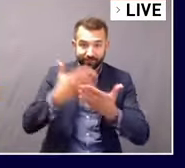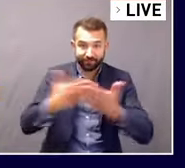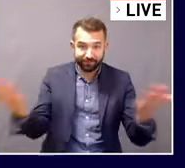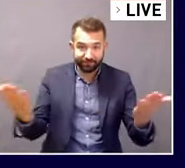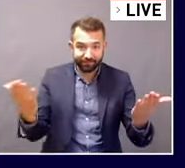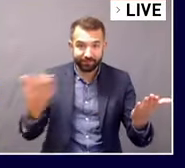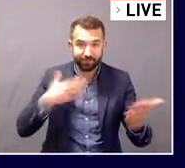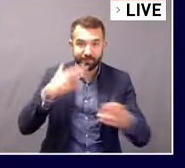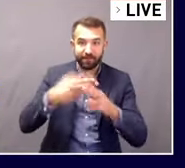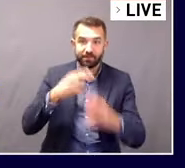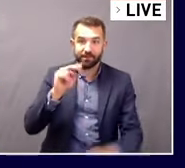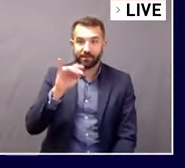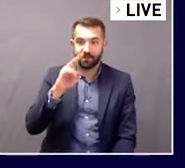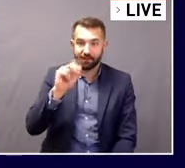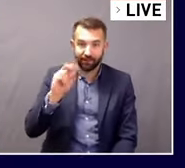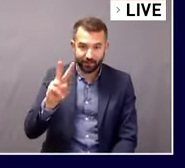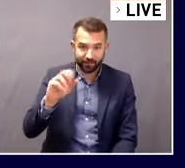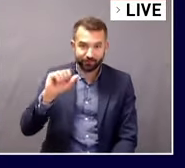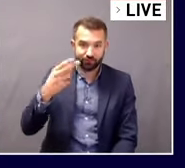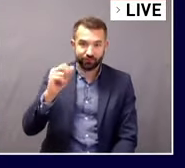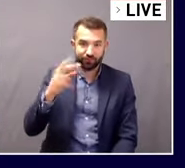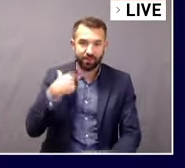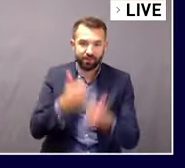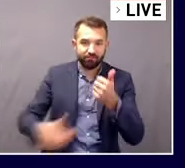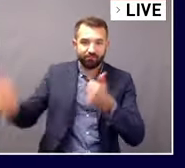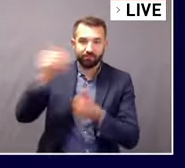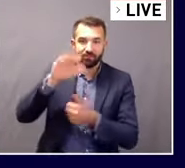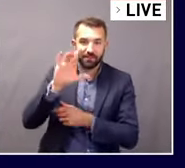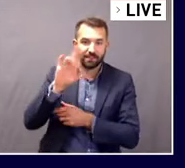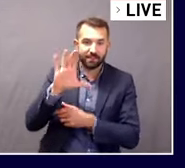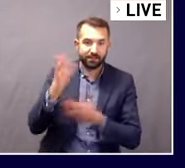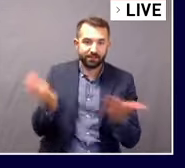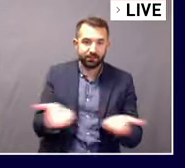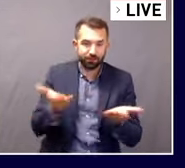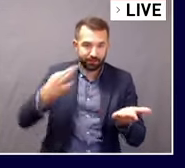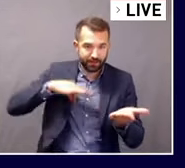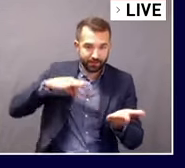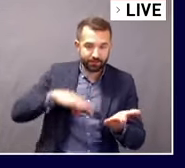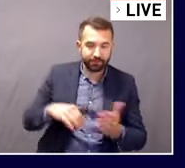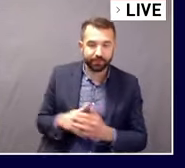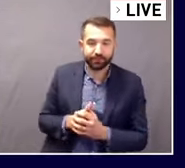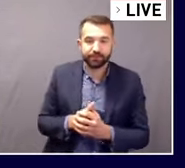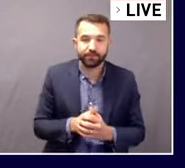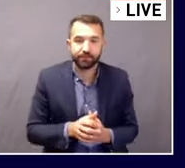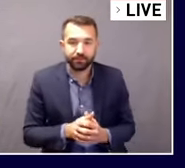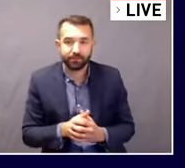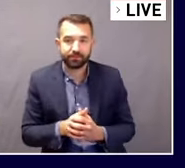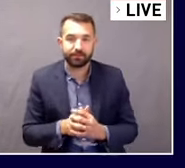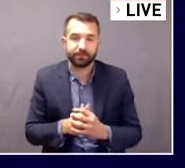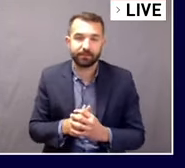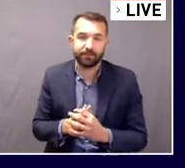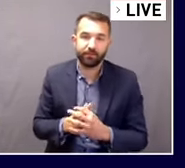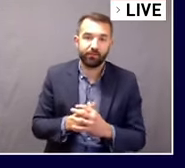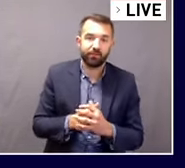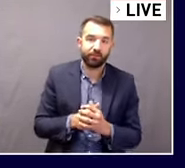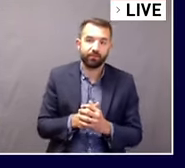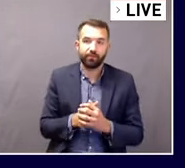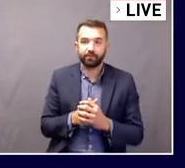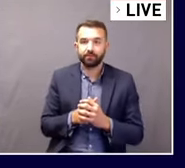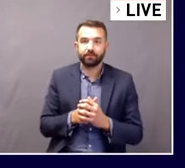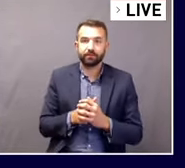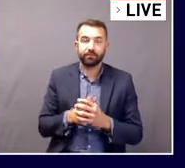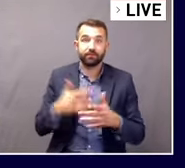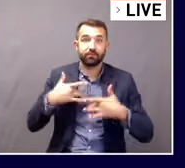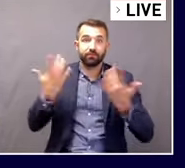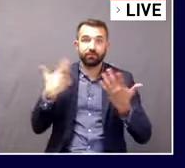My name is Nirav Shah, and I am the Director of Maine Center for Disease Control and Prevention. I'm joining you all today to provide an update